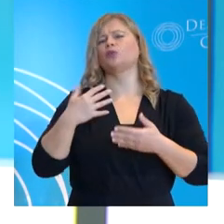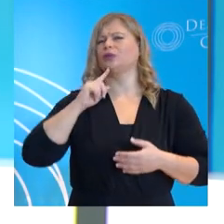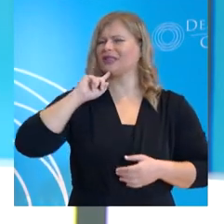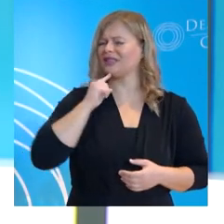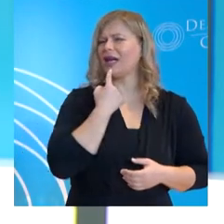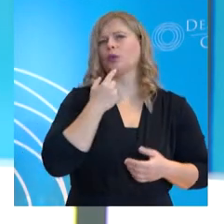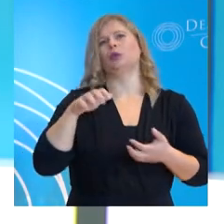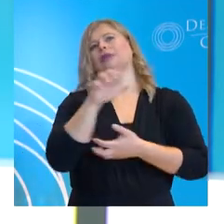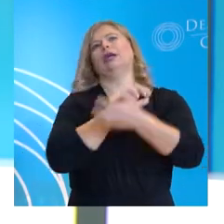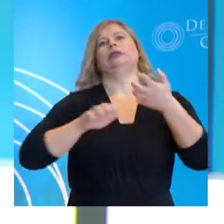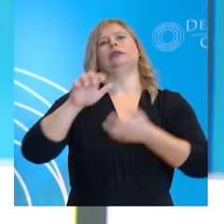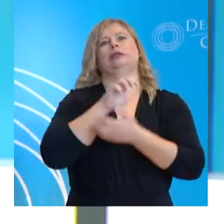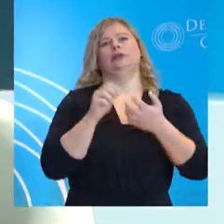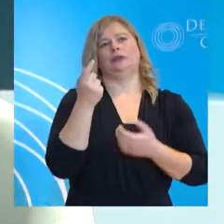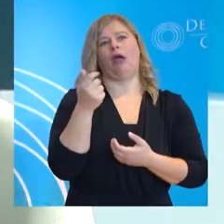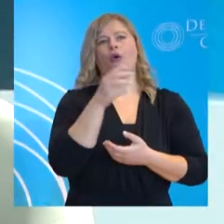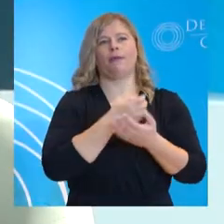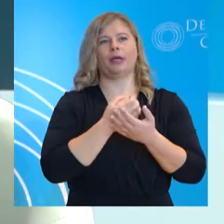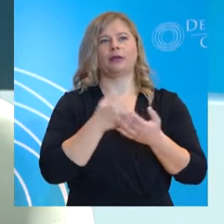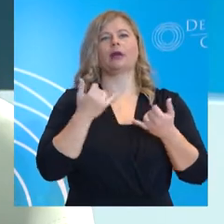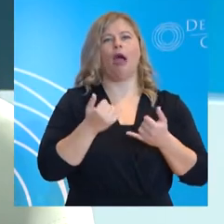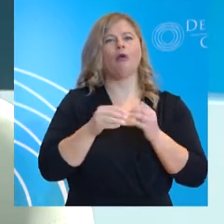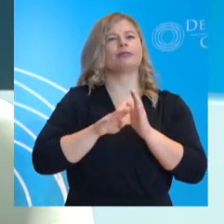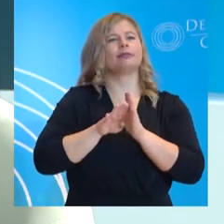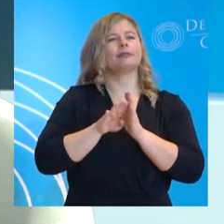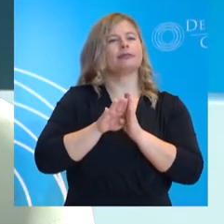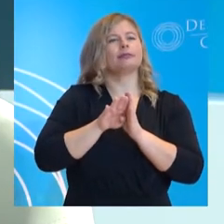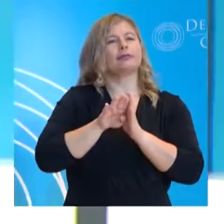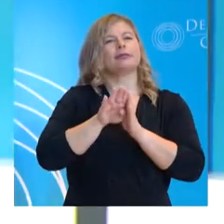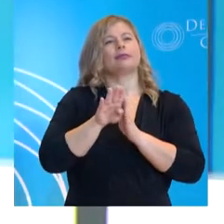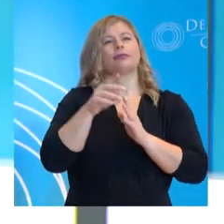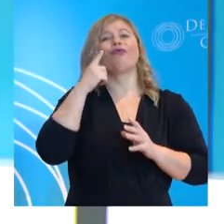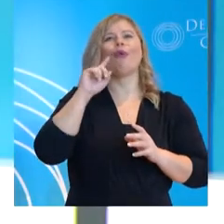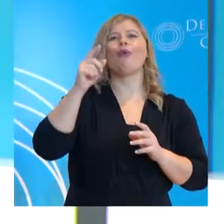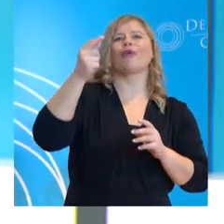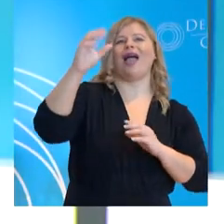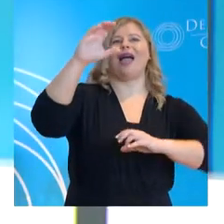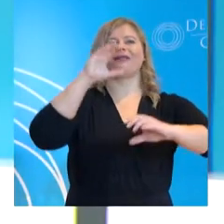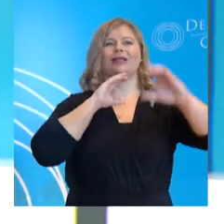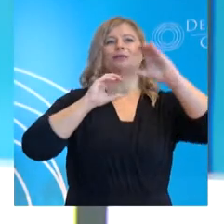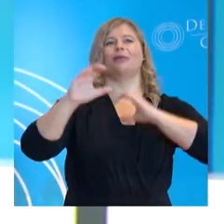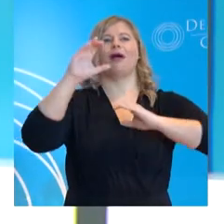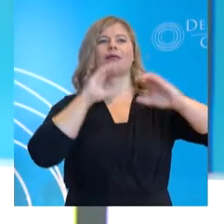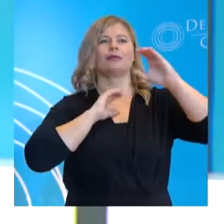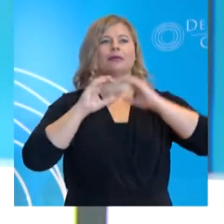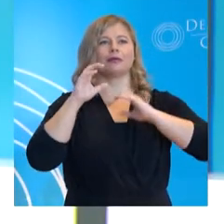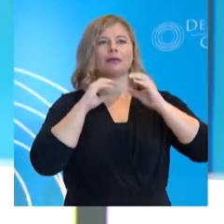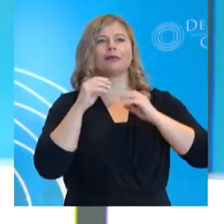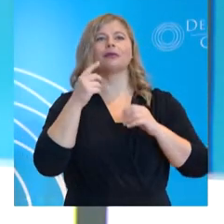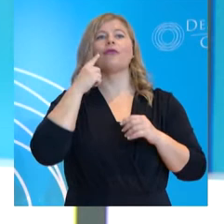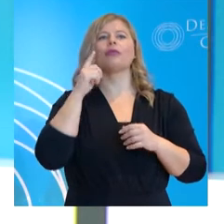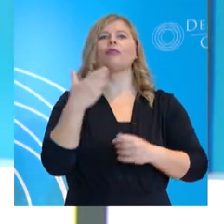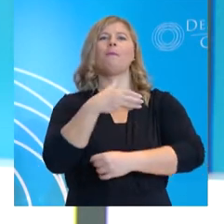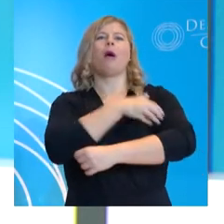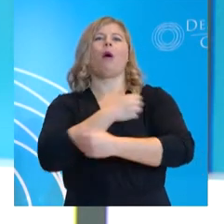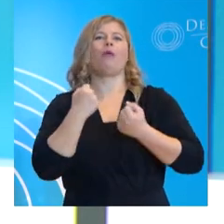the ability to reinvest in our armed forces. We have a strategic partnership